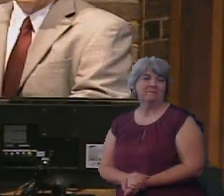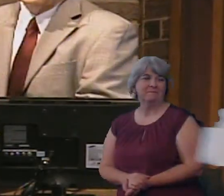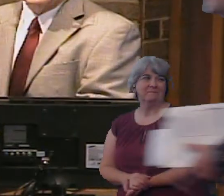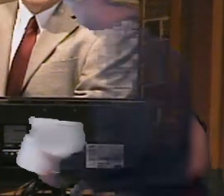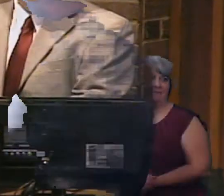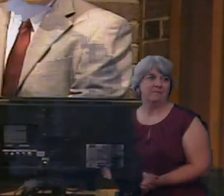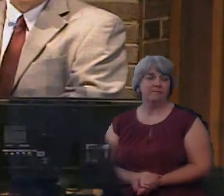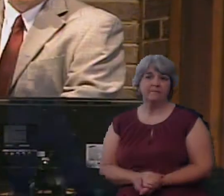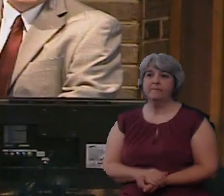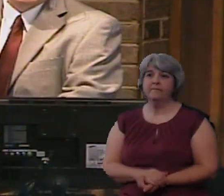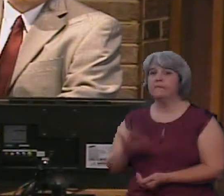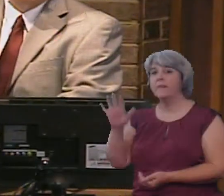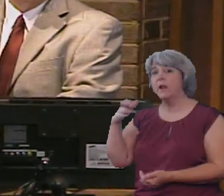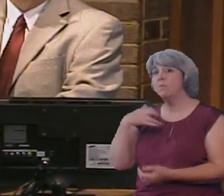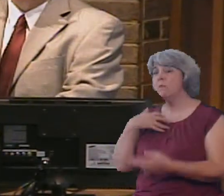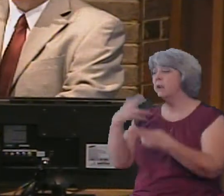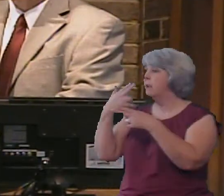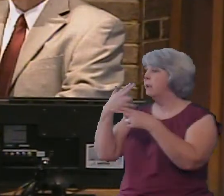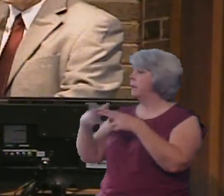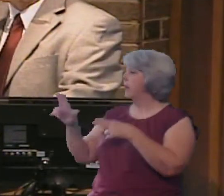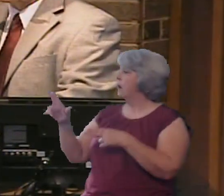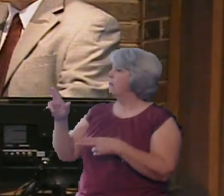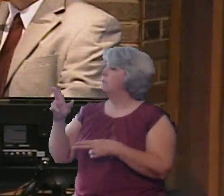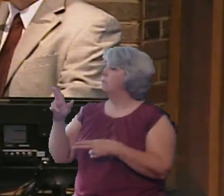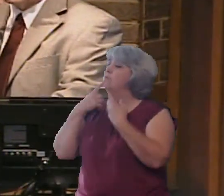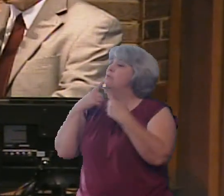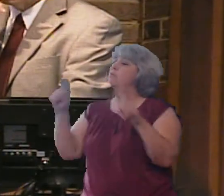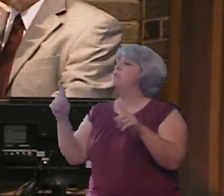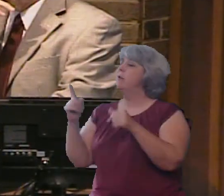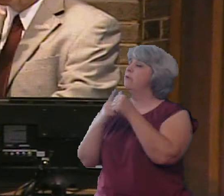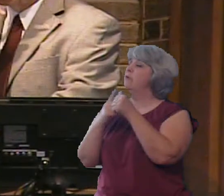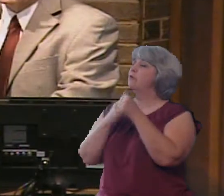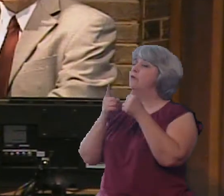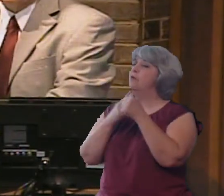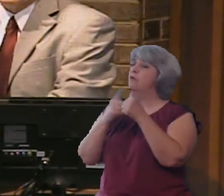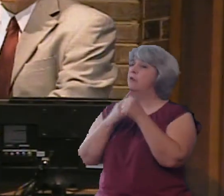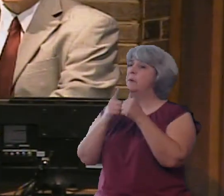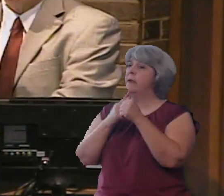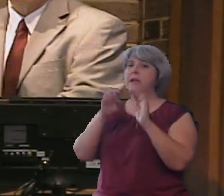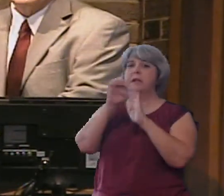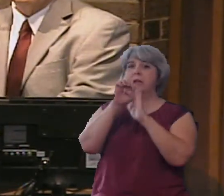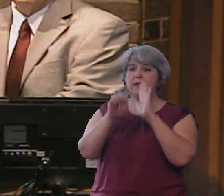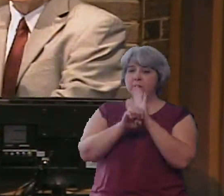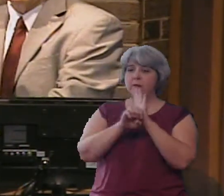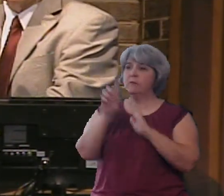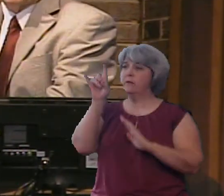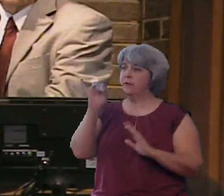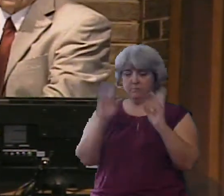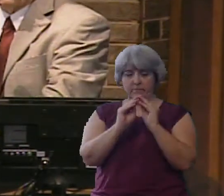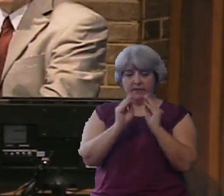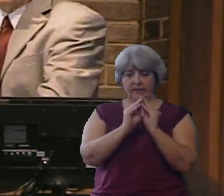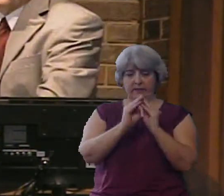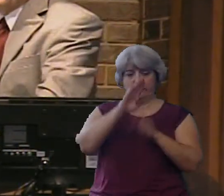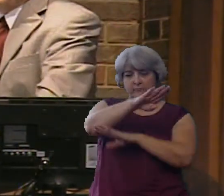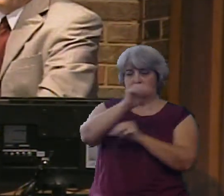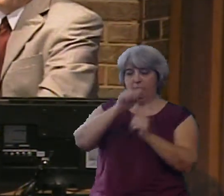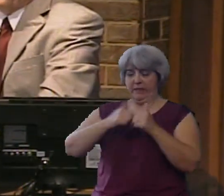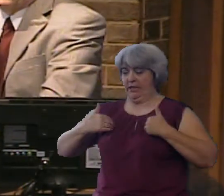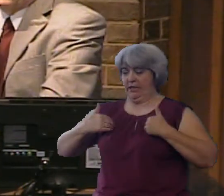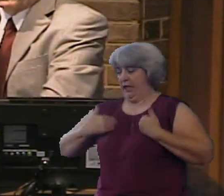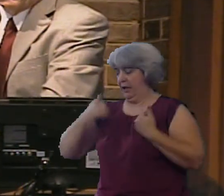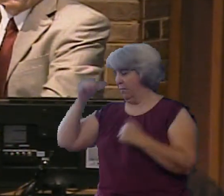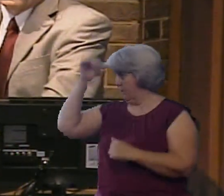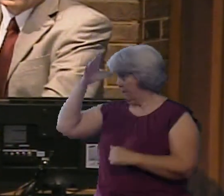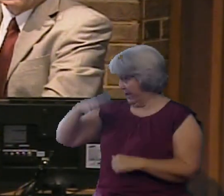Also wanted to make a brief announcement before we started our worship tonight. Elders had a chance to meet with a young man that's